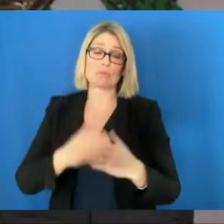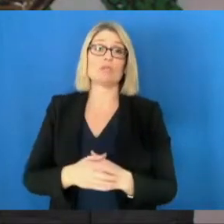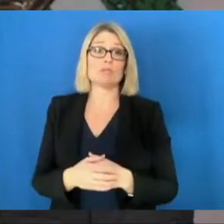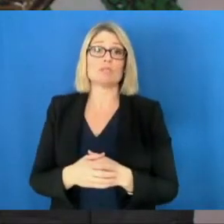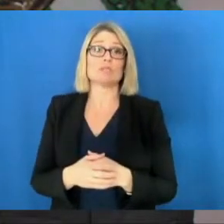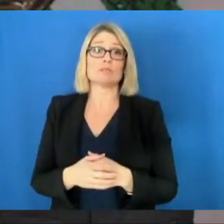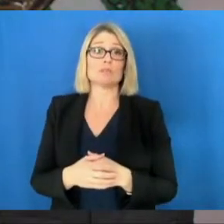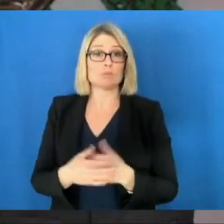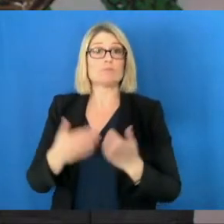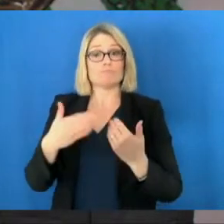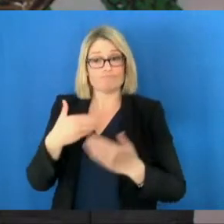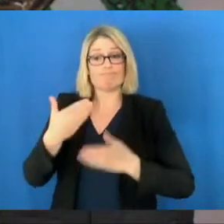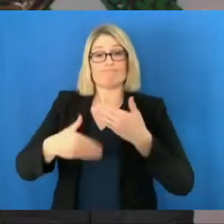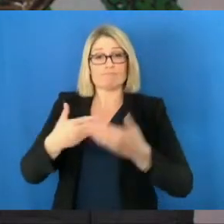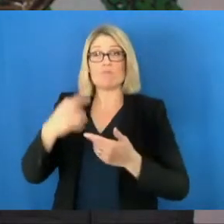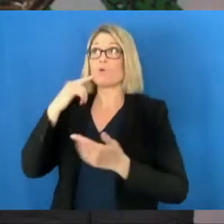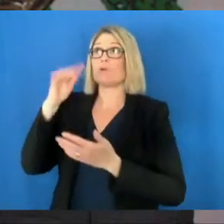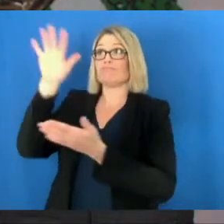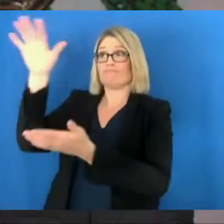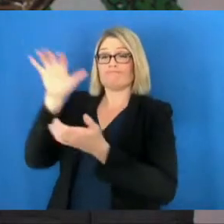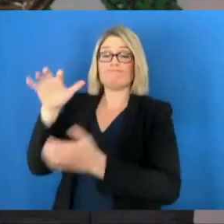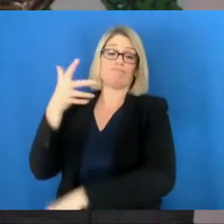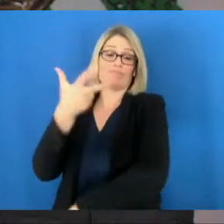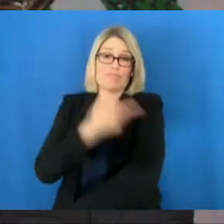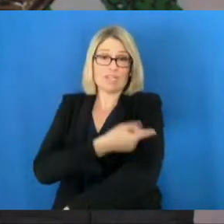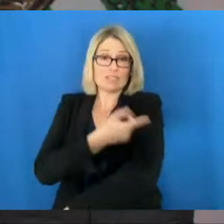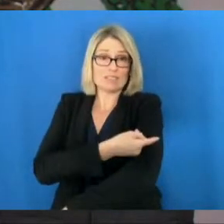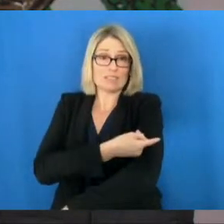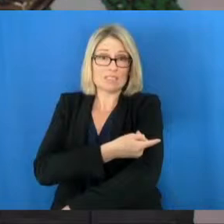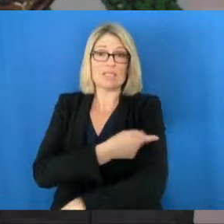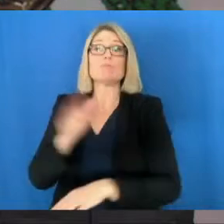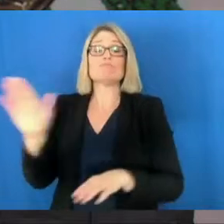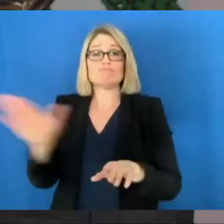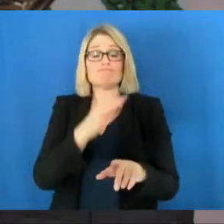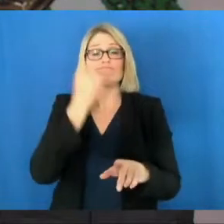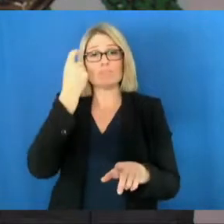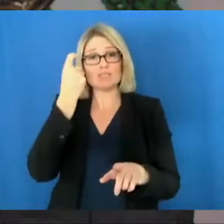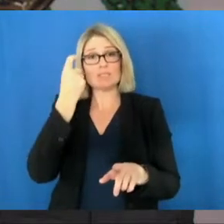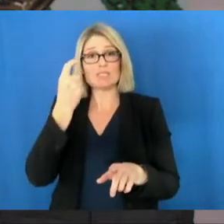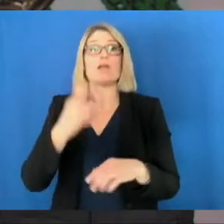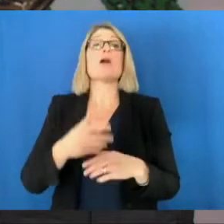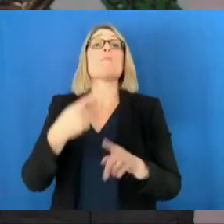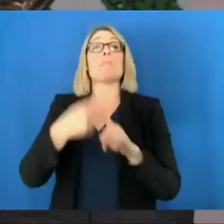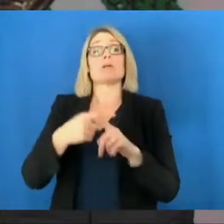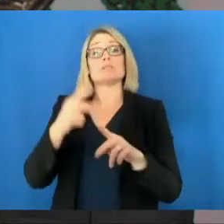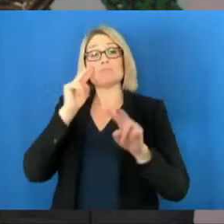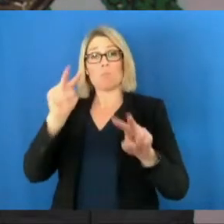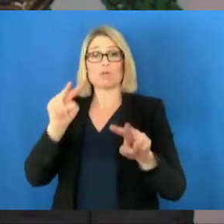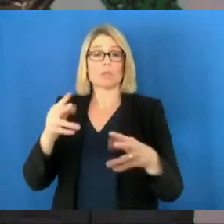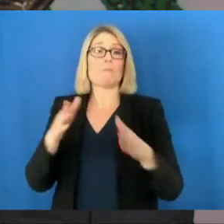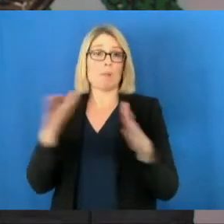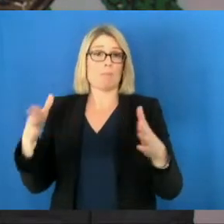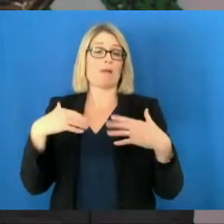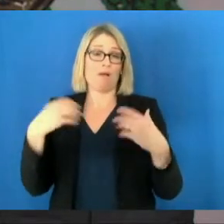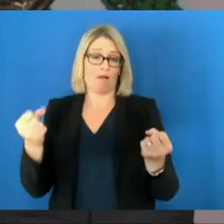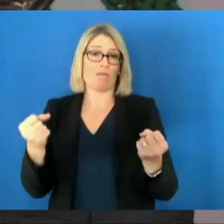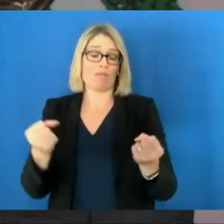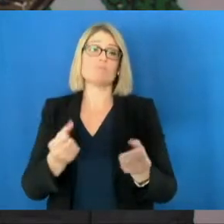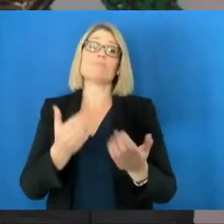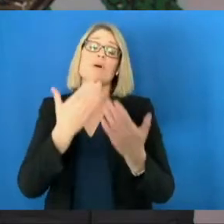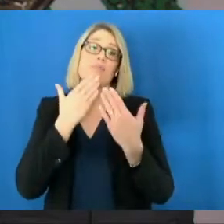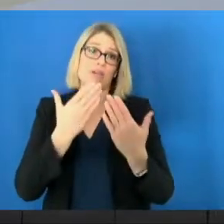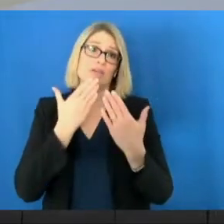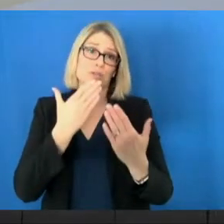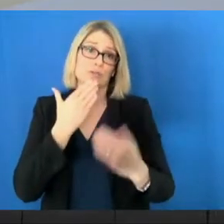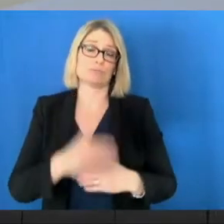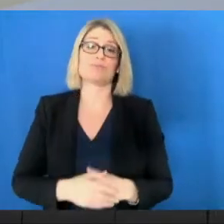this vaccine rollout, your understanding and kindness, and as well as your attention to the public health measures. Thank you. Thank